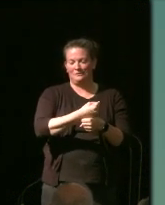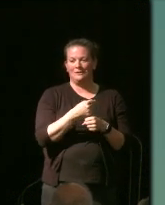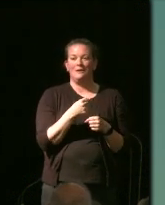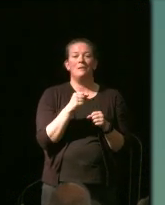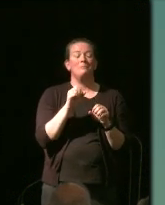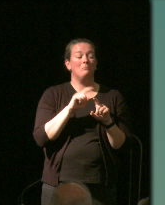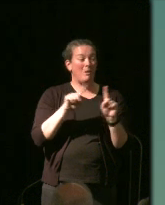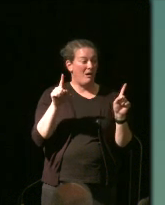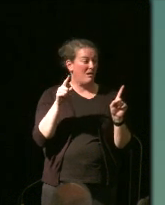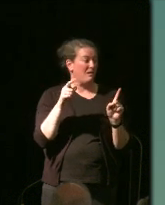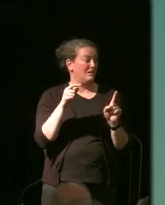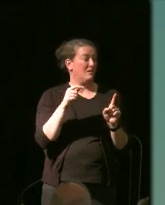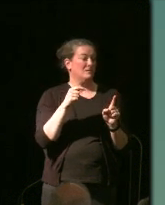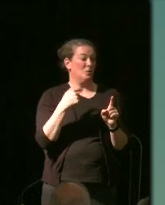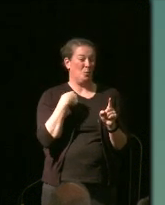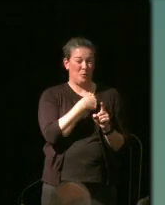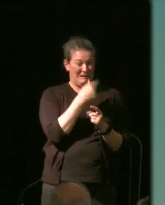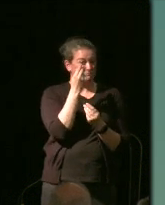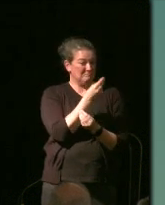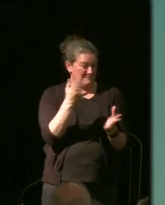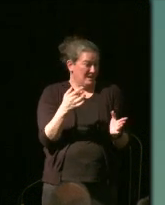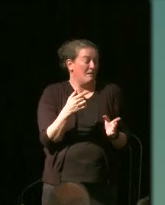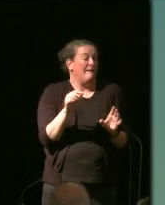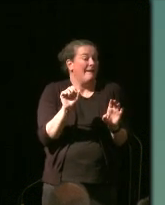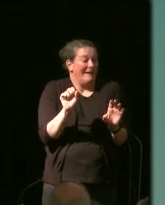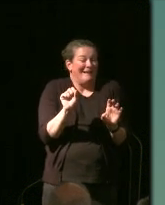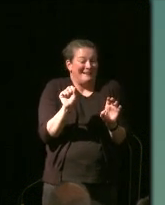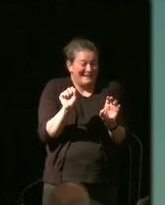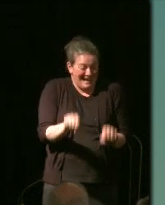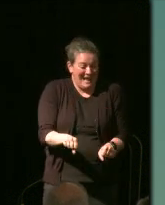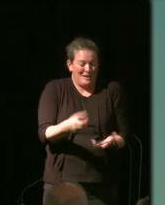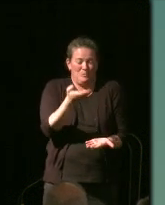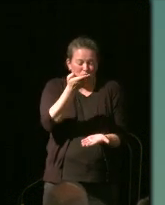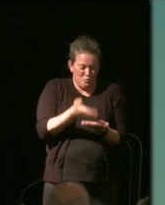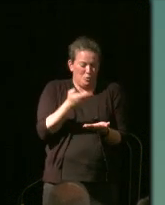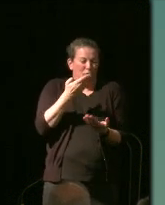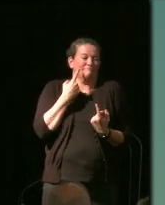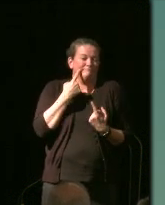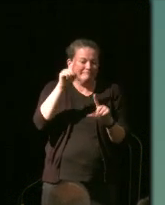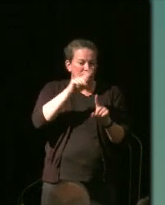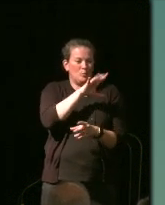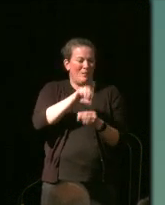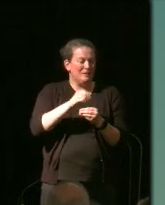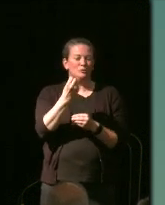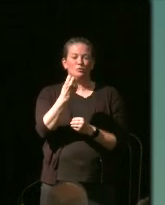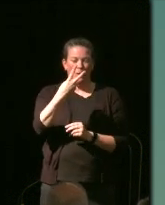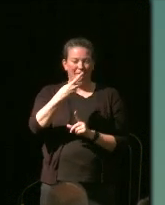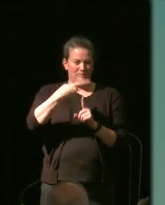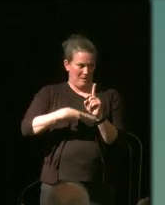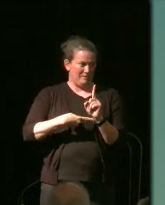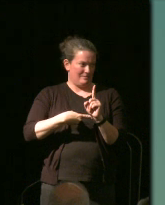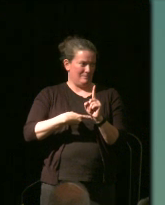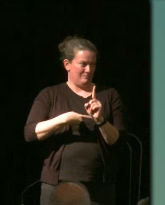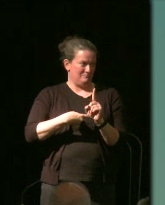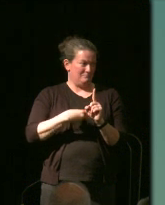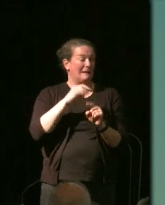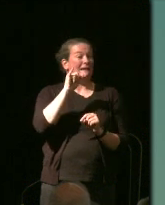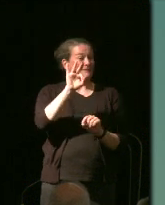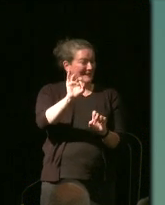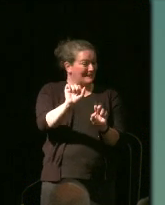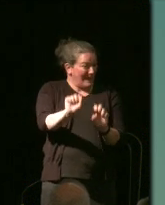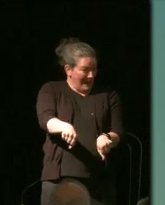show a 15-letter increase in vision, 3 lines on the eye chart, in 12 months. And if we do, we'll get an approval. We basically agreed with the FDA on that